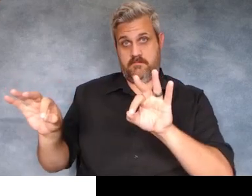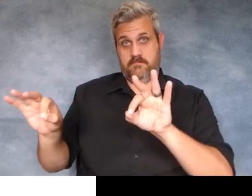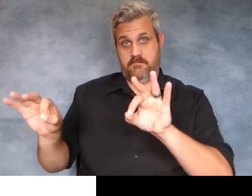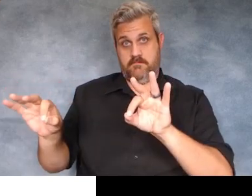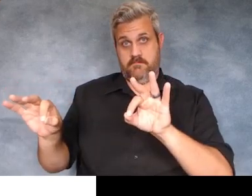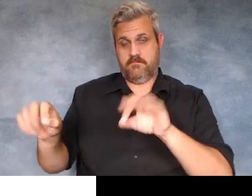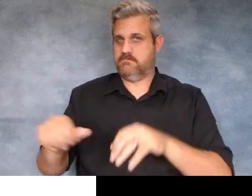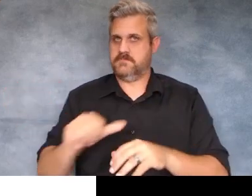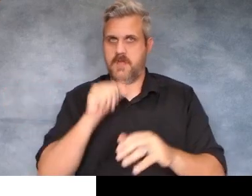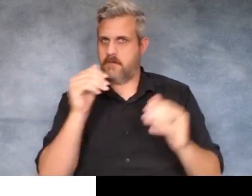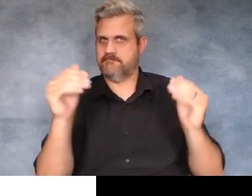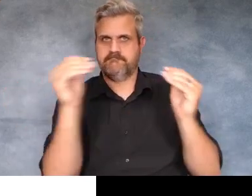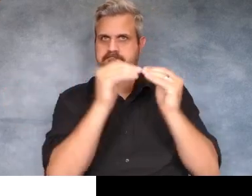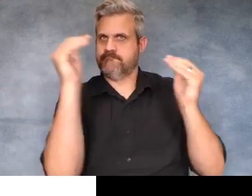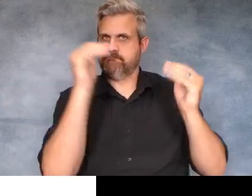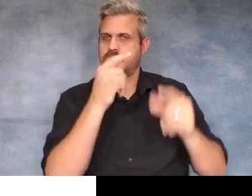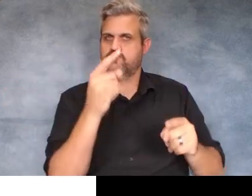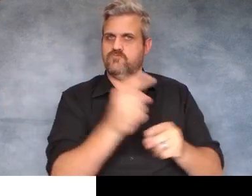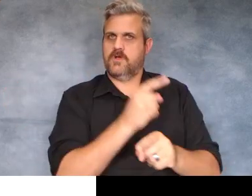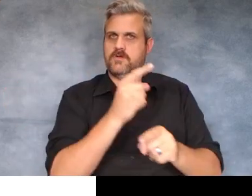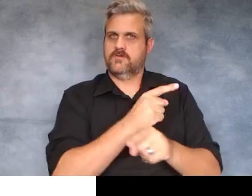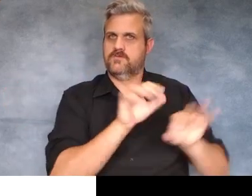to a regular high school diploma.